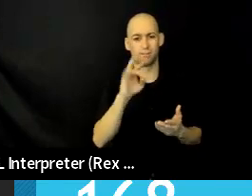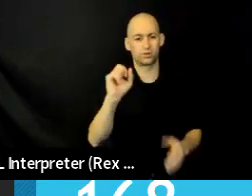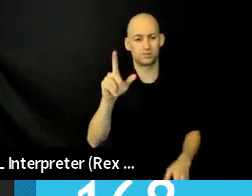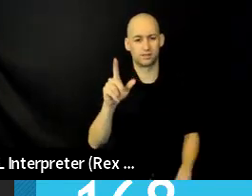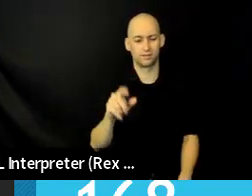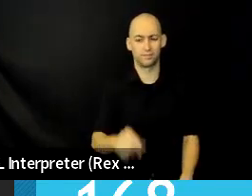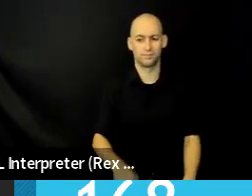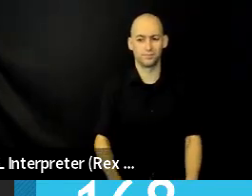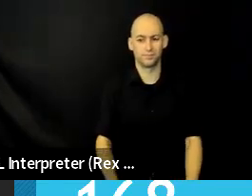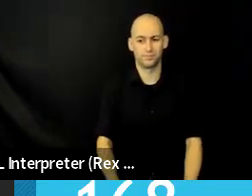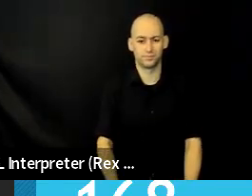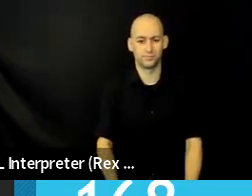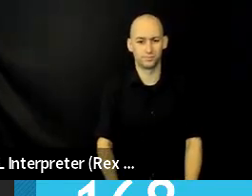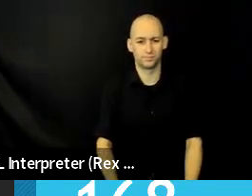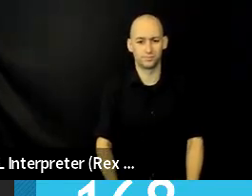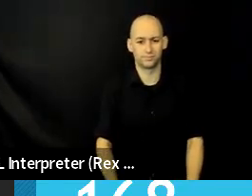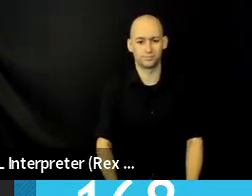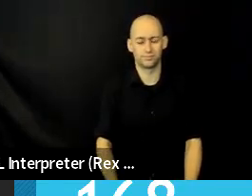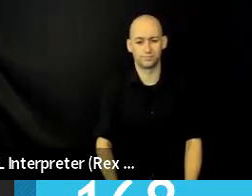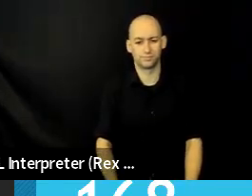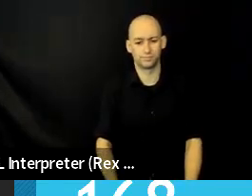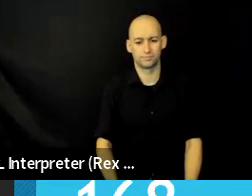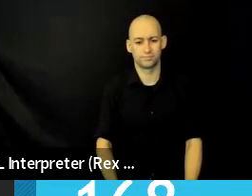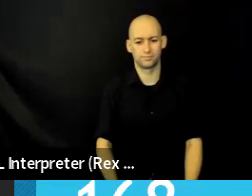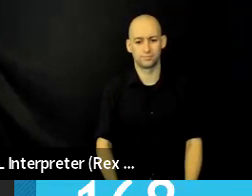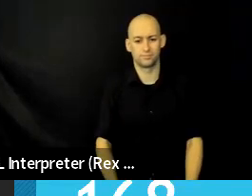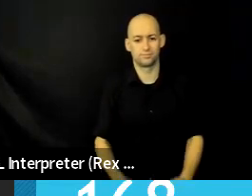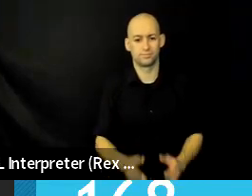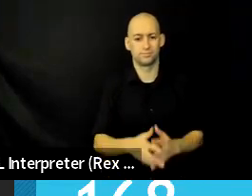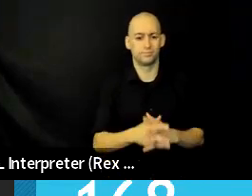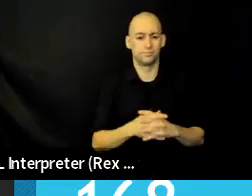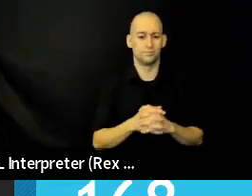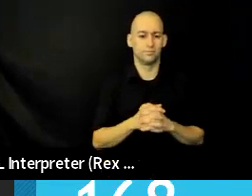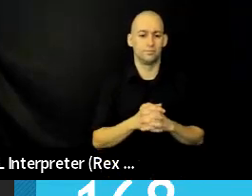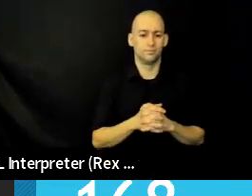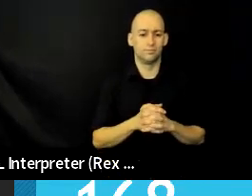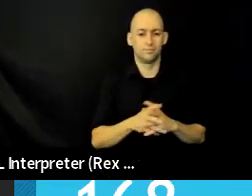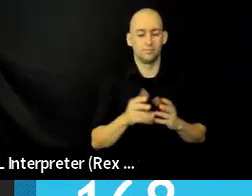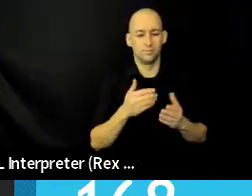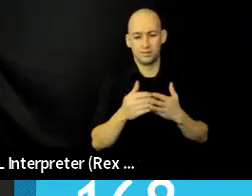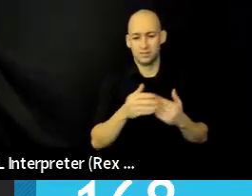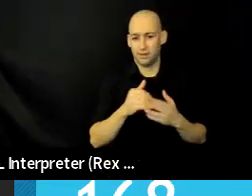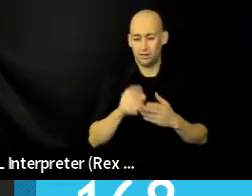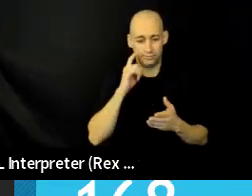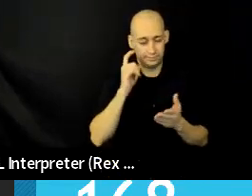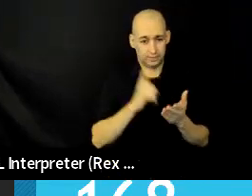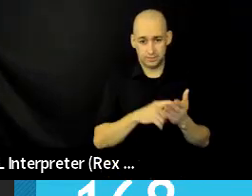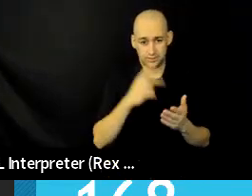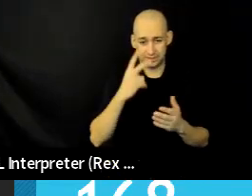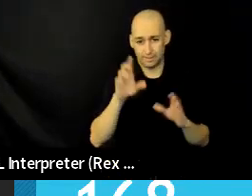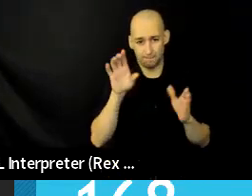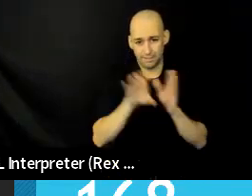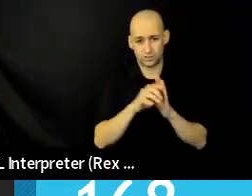Despite acknowledging, and we heard today, I mean, a picture says 1,000 words, it's hard to deny, this is